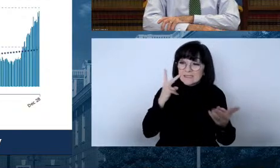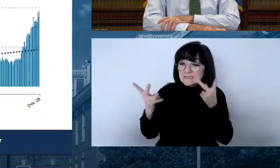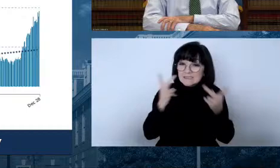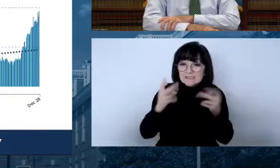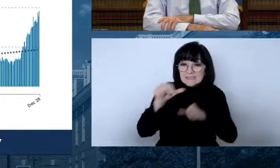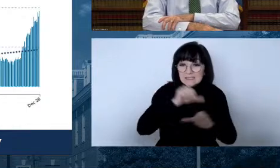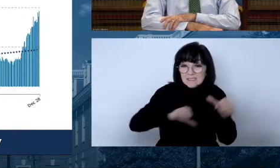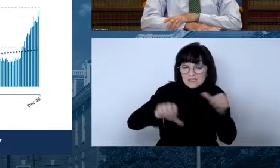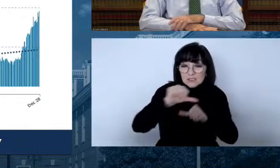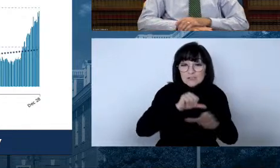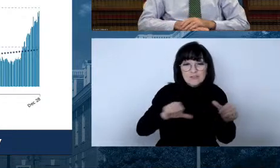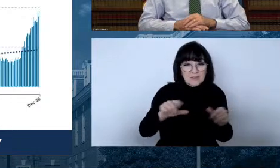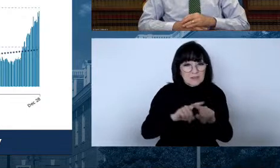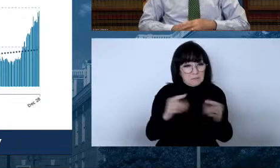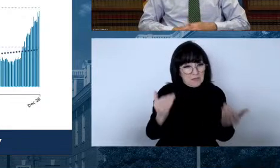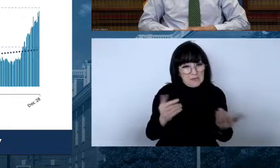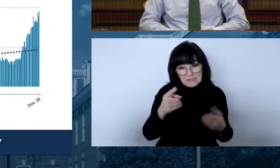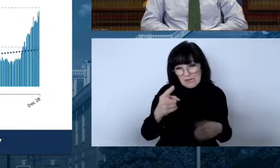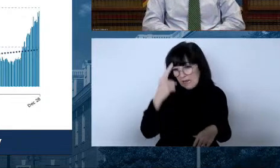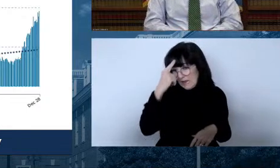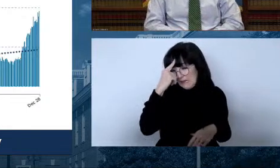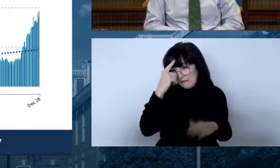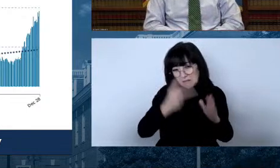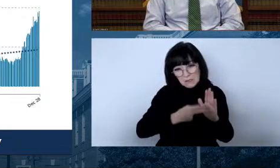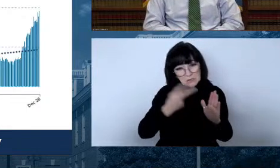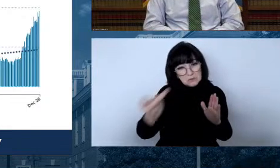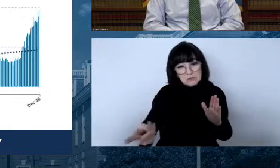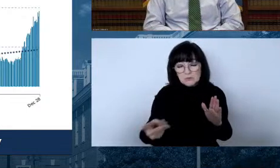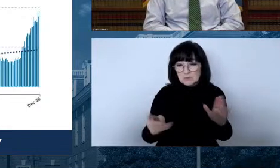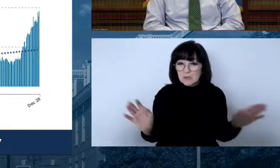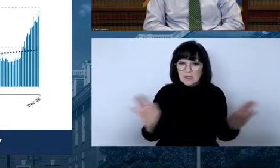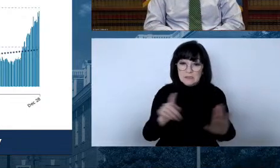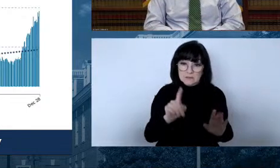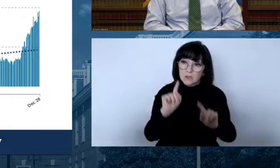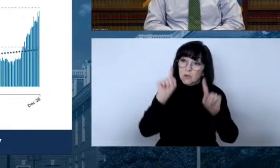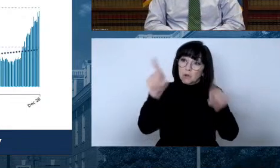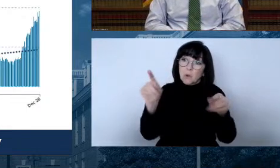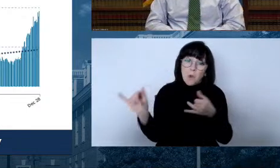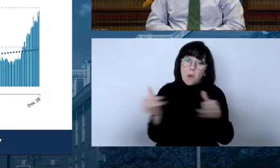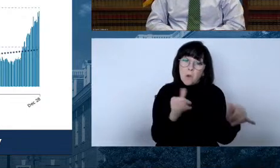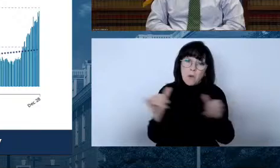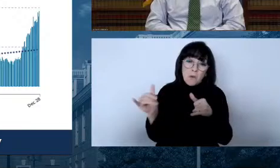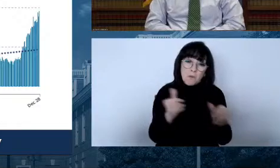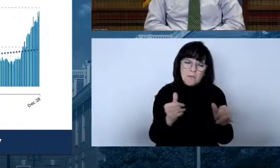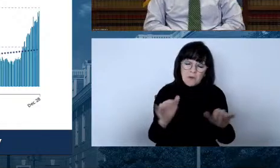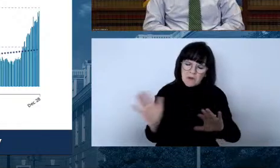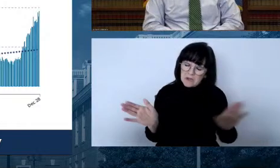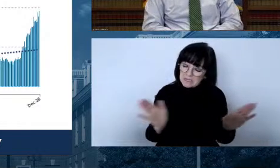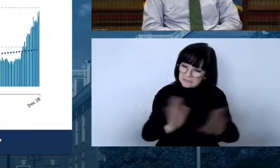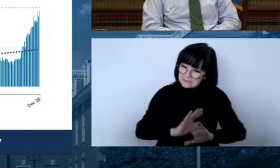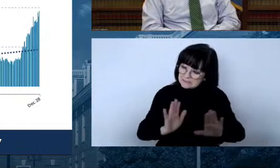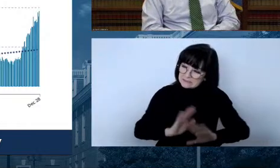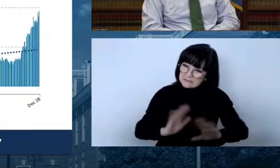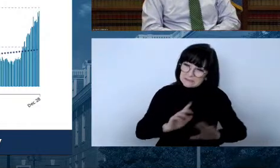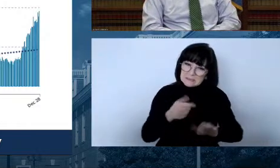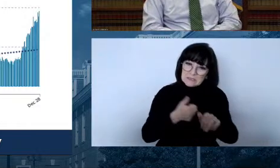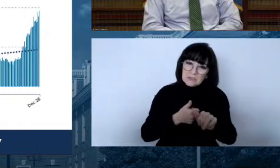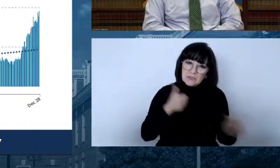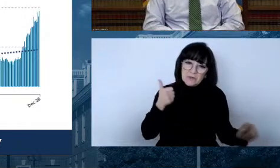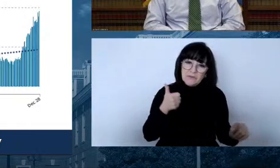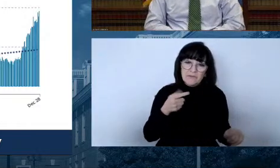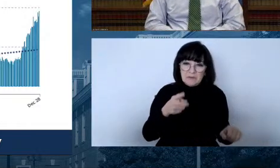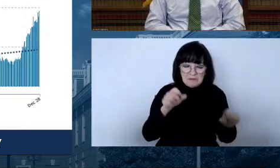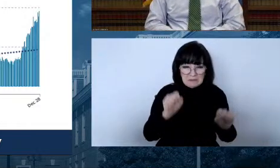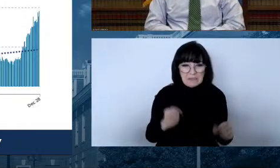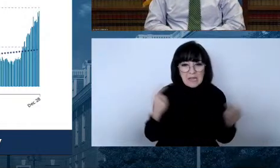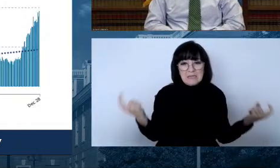twice now about your New Year's Eve celebrations. It's just one more night. You can maybe have a New Year's Eve